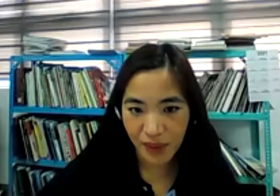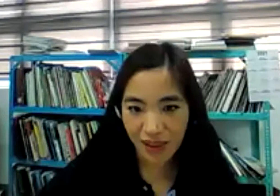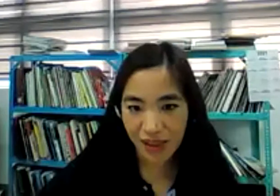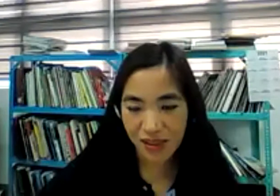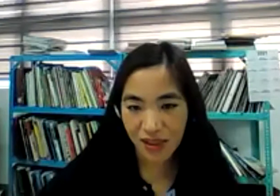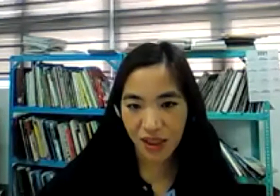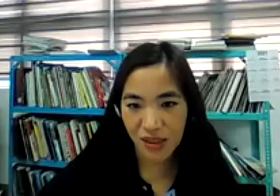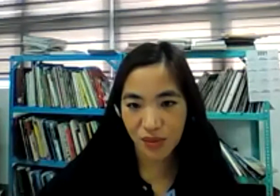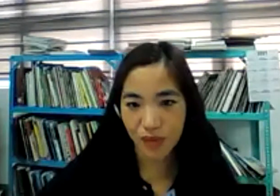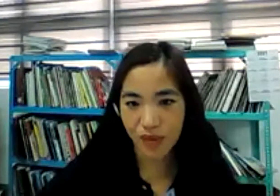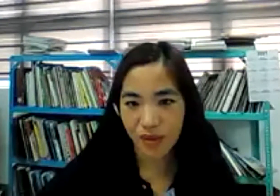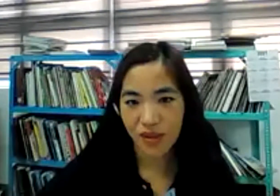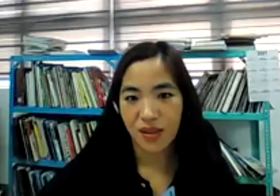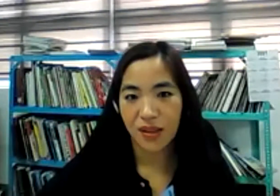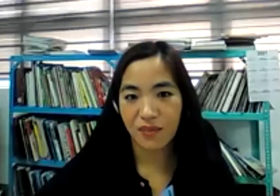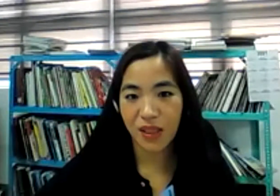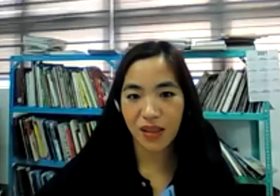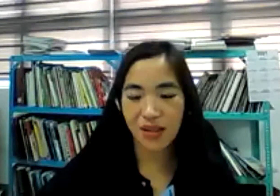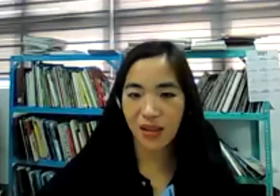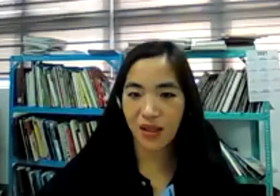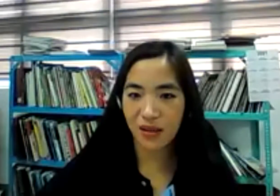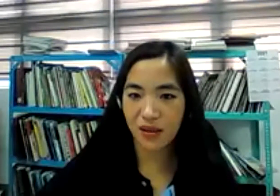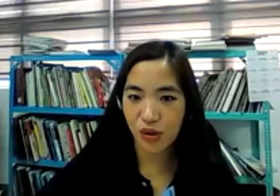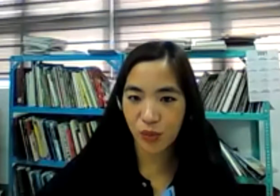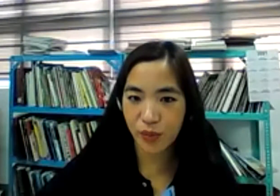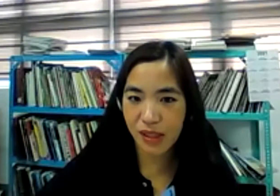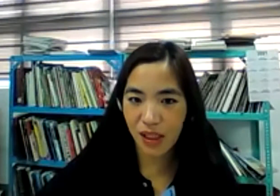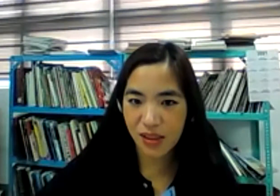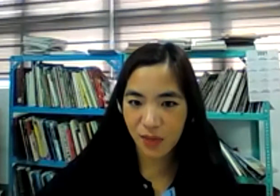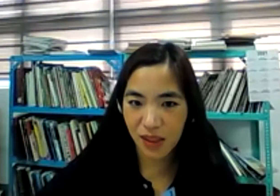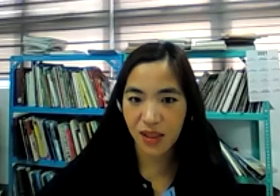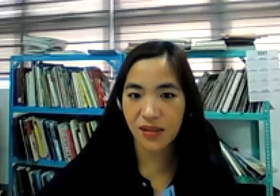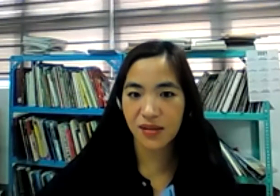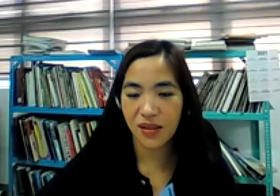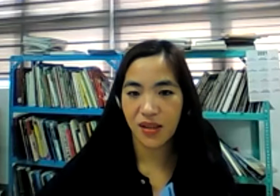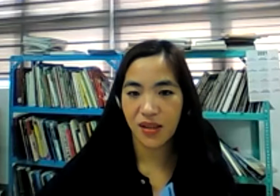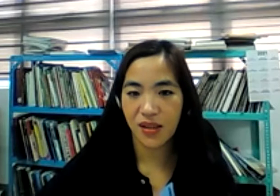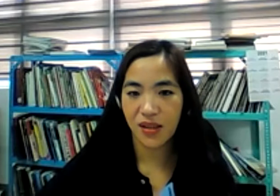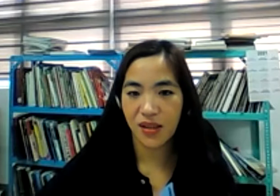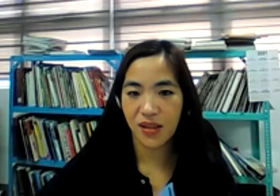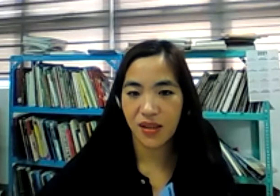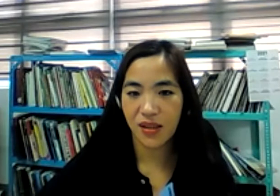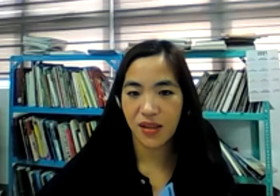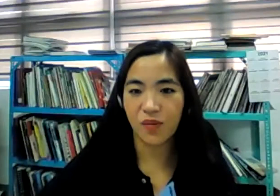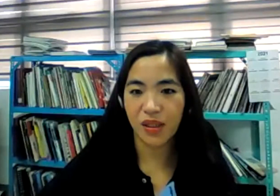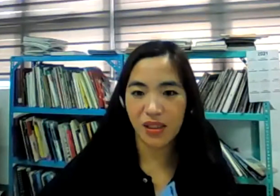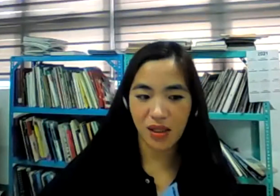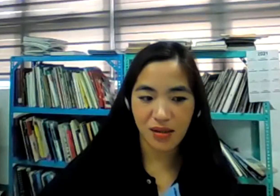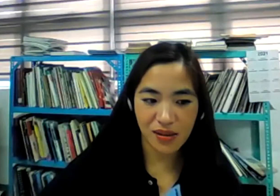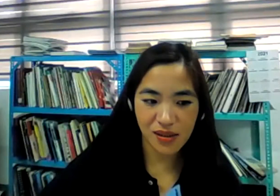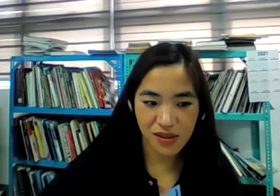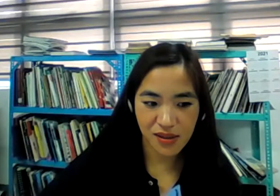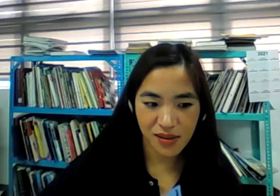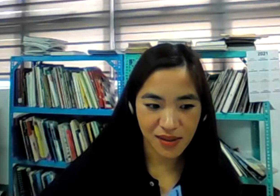Ma'am Agnes. Ayan, so may gusto po ba silang sabihin because you were raising your